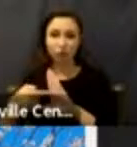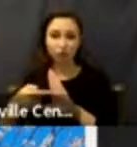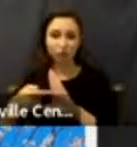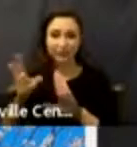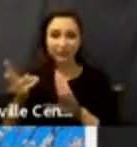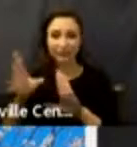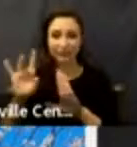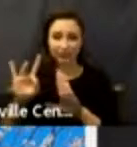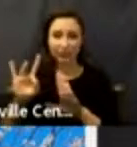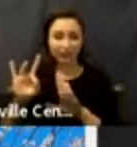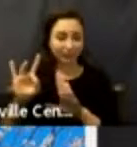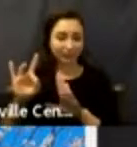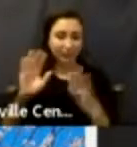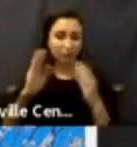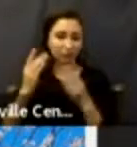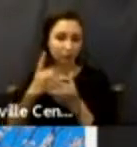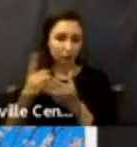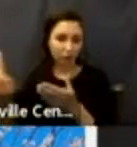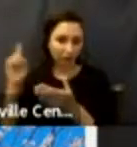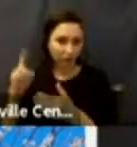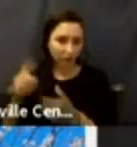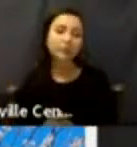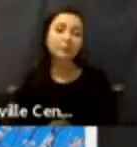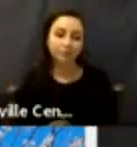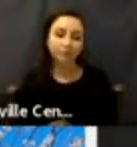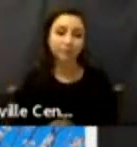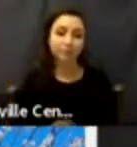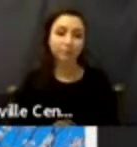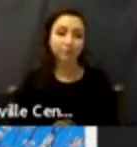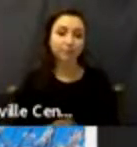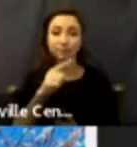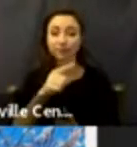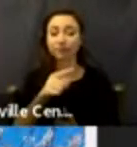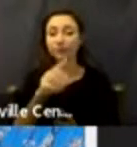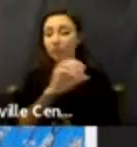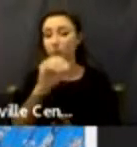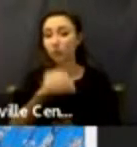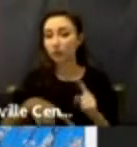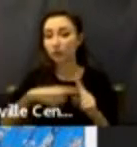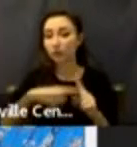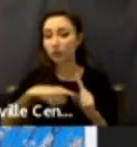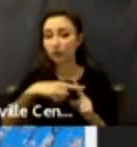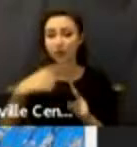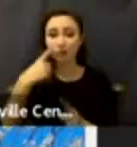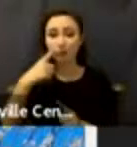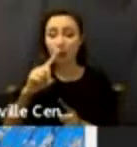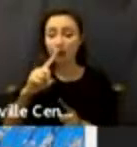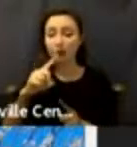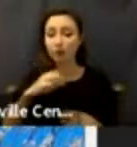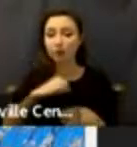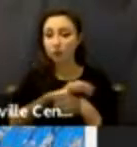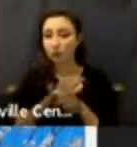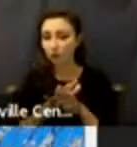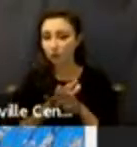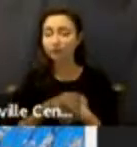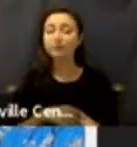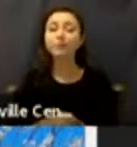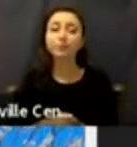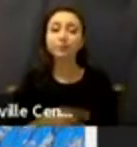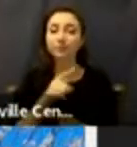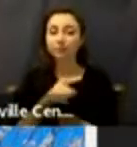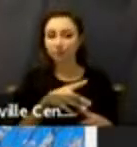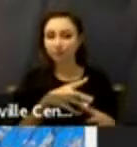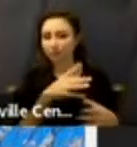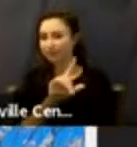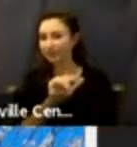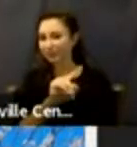from last week. The second chart shows the percent positive for COVID-19. The data is received from the Tennessee Department of Health,